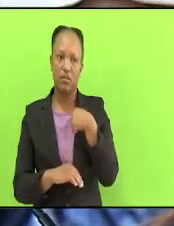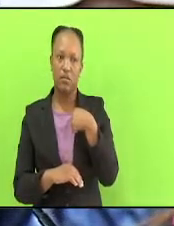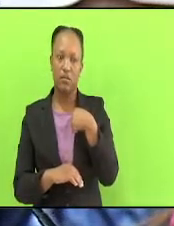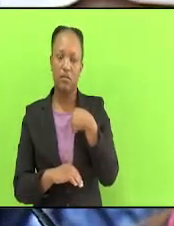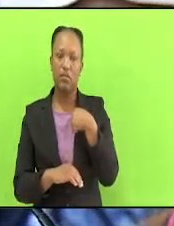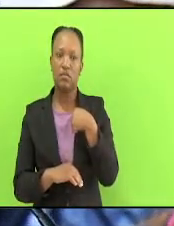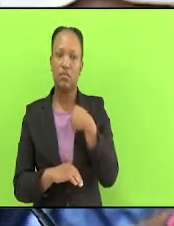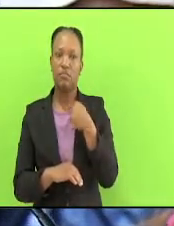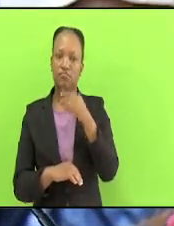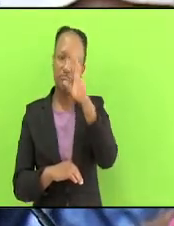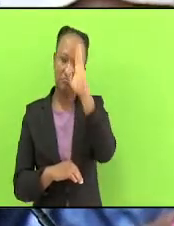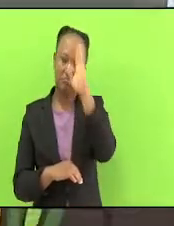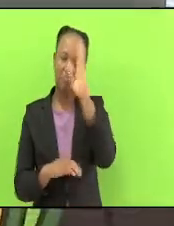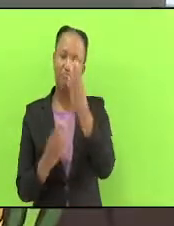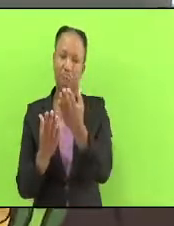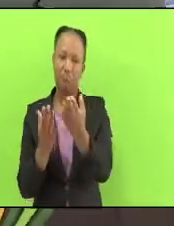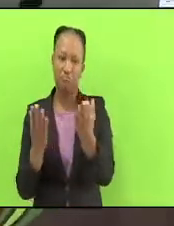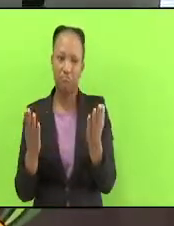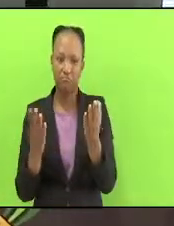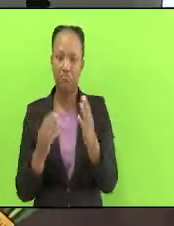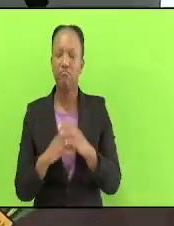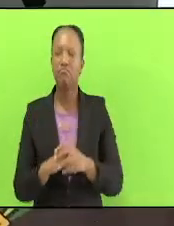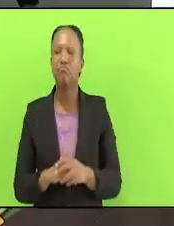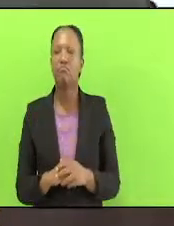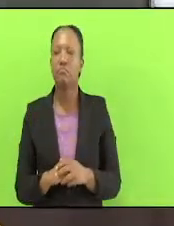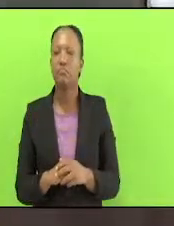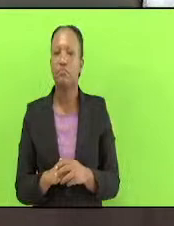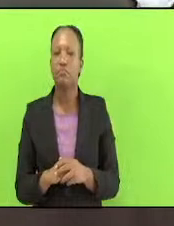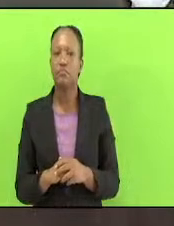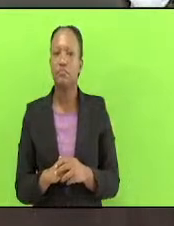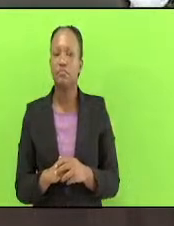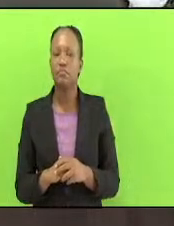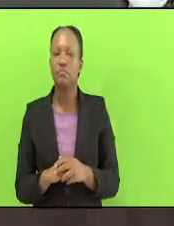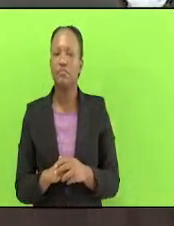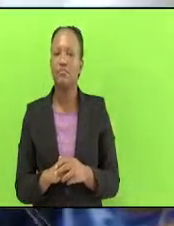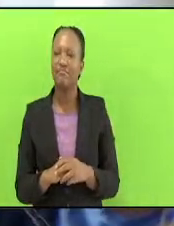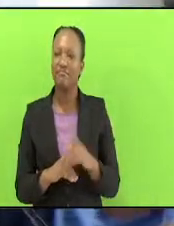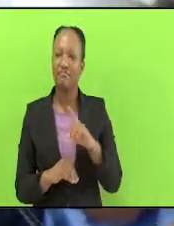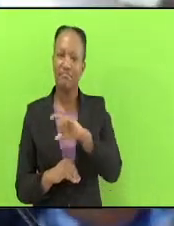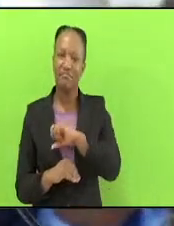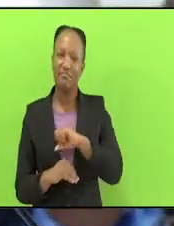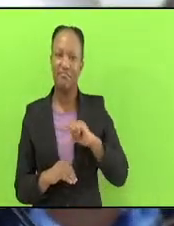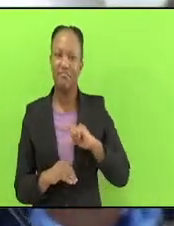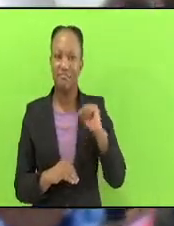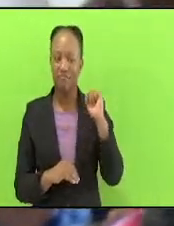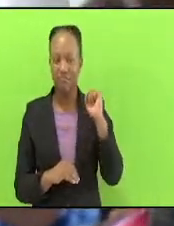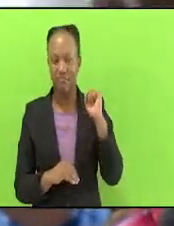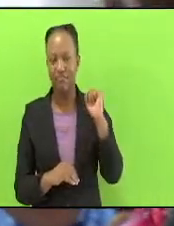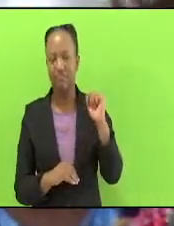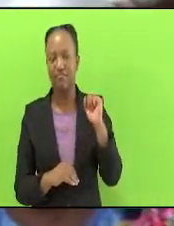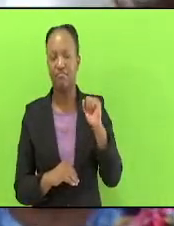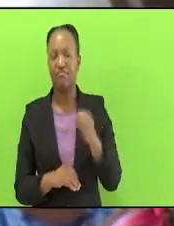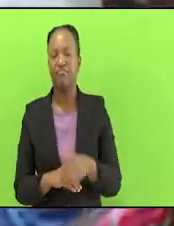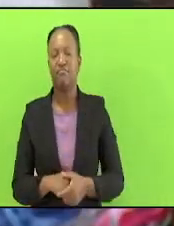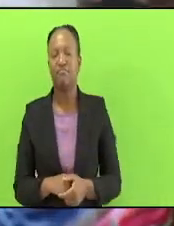leadership comrades o ANC ra ma comrades. I would like to start